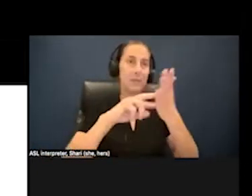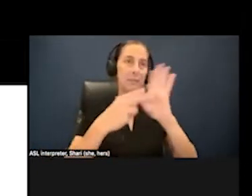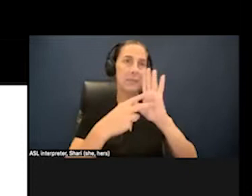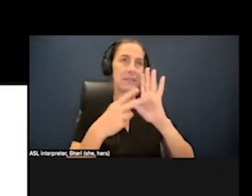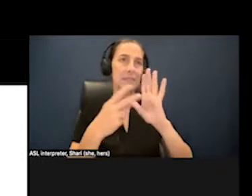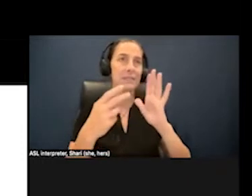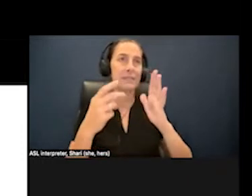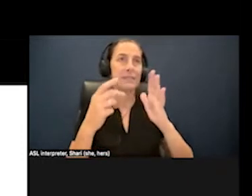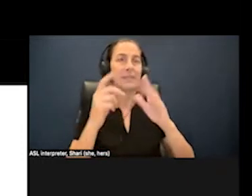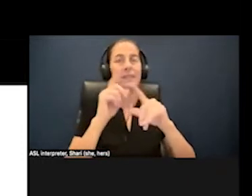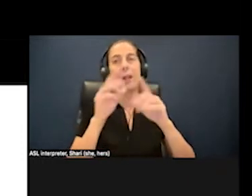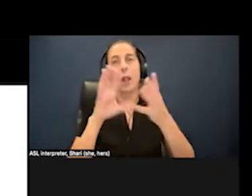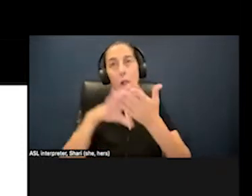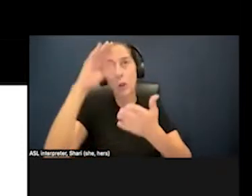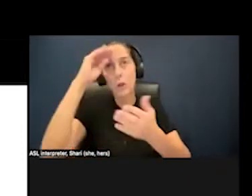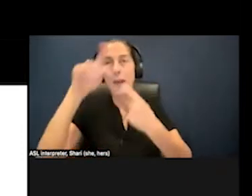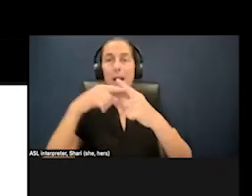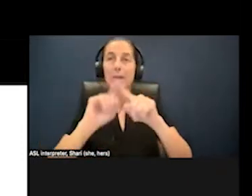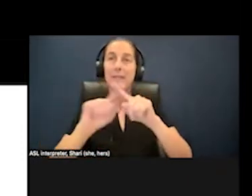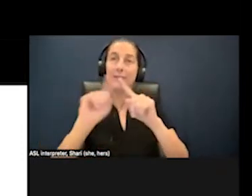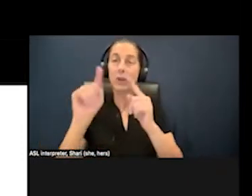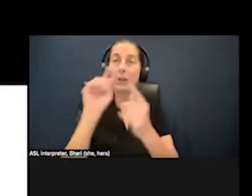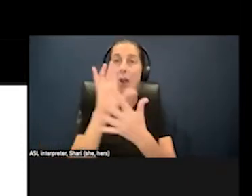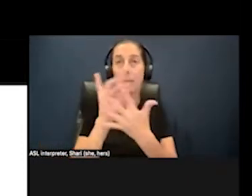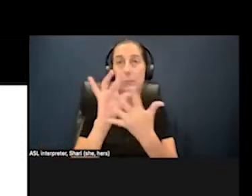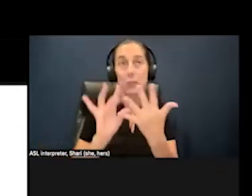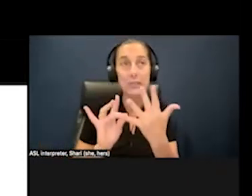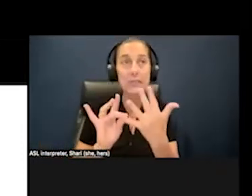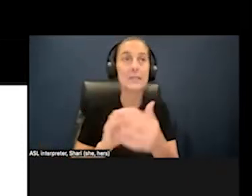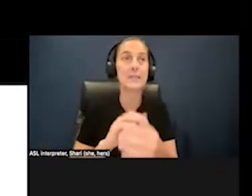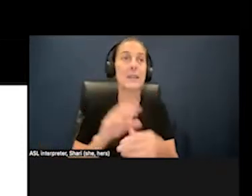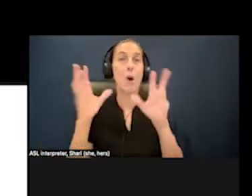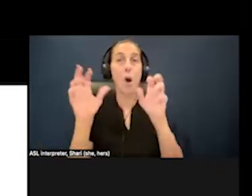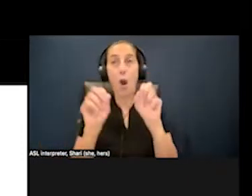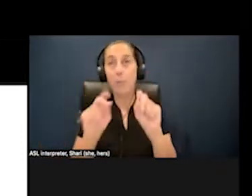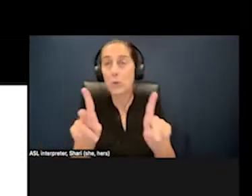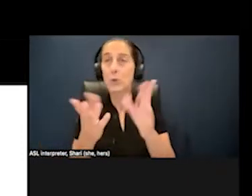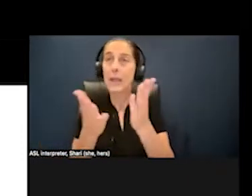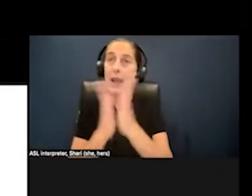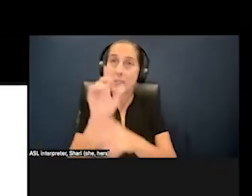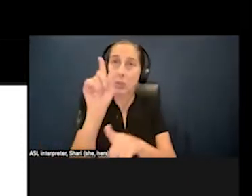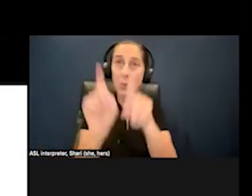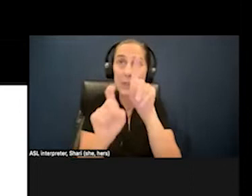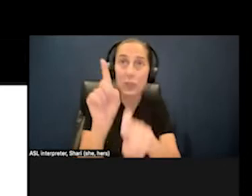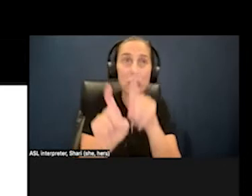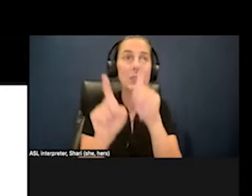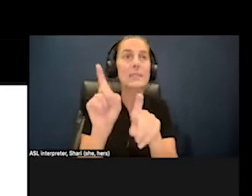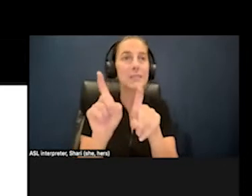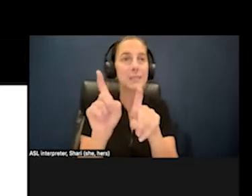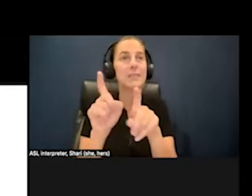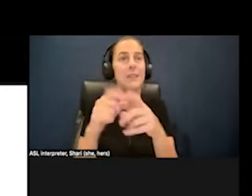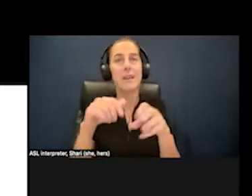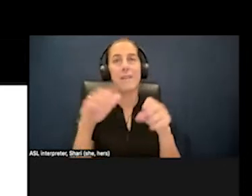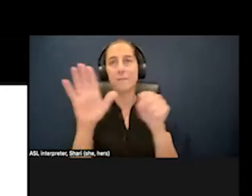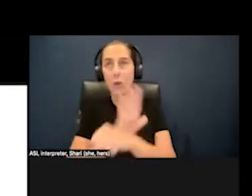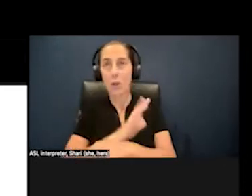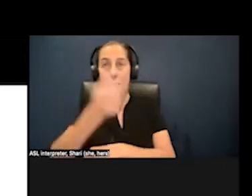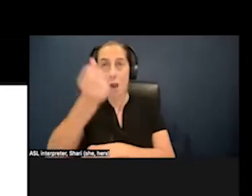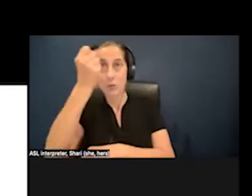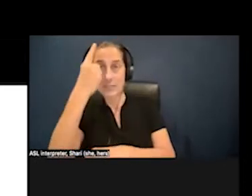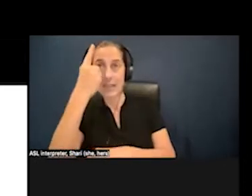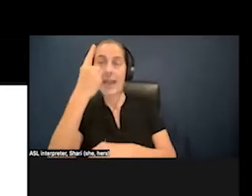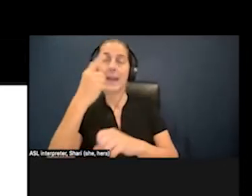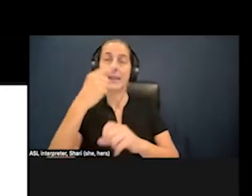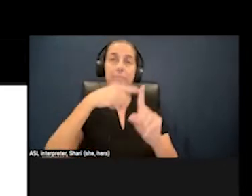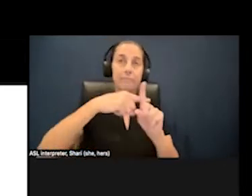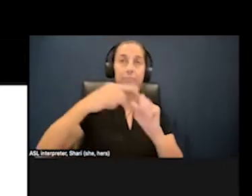so that's kind of that just further illustrates what we mean by informed consent.